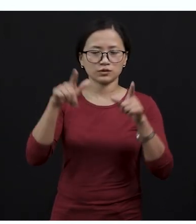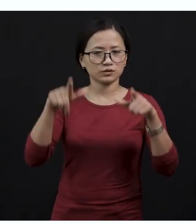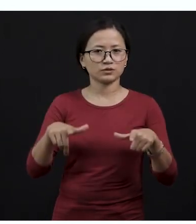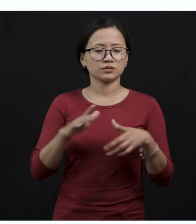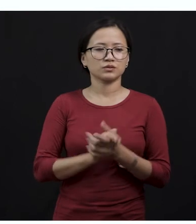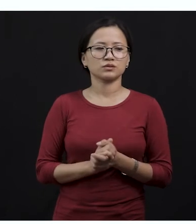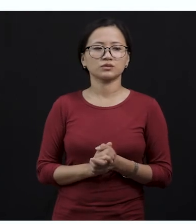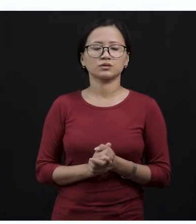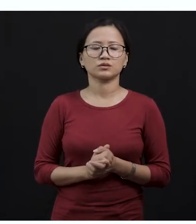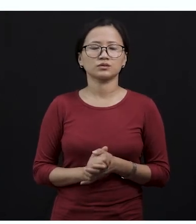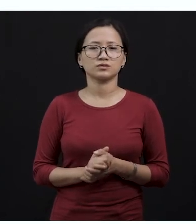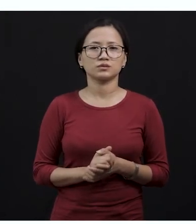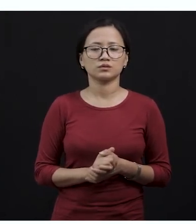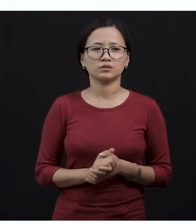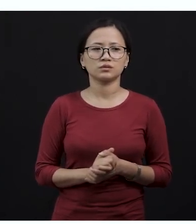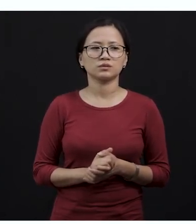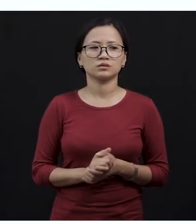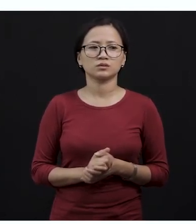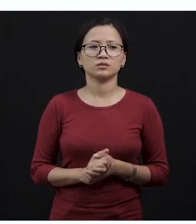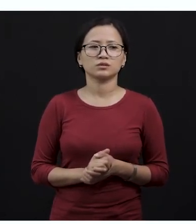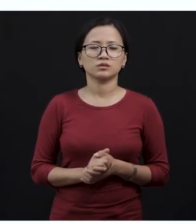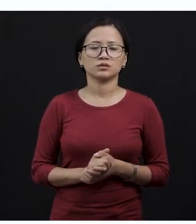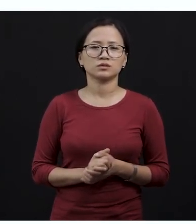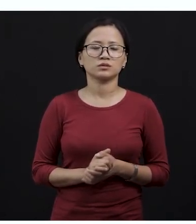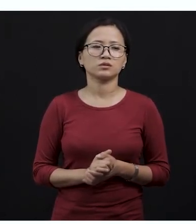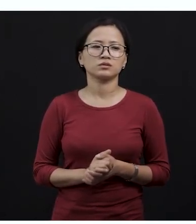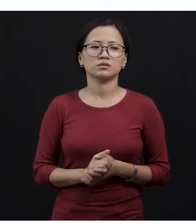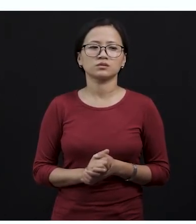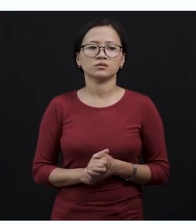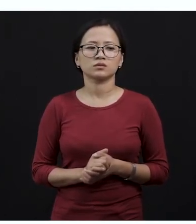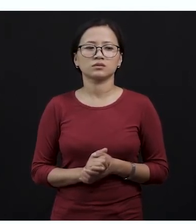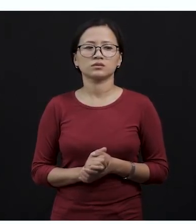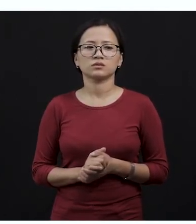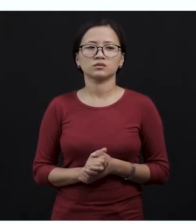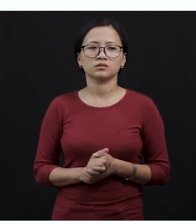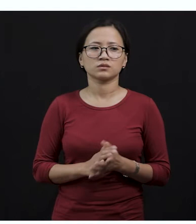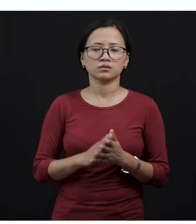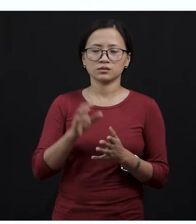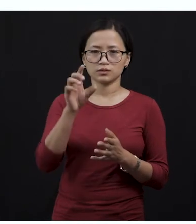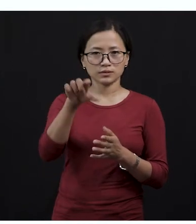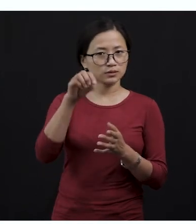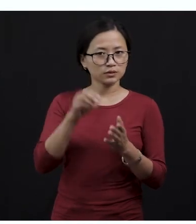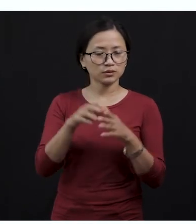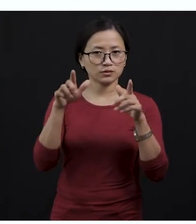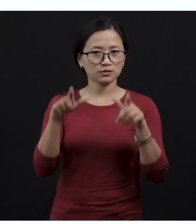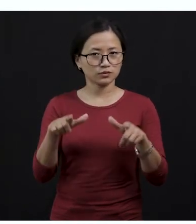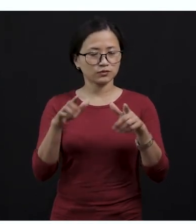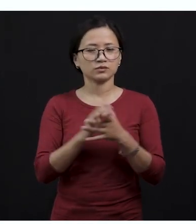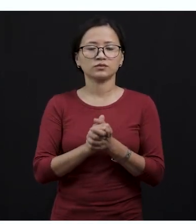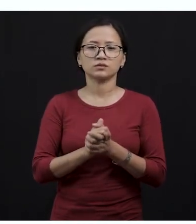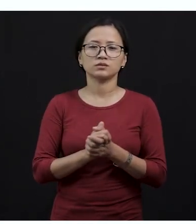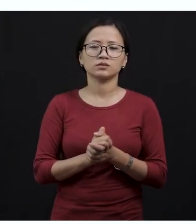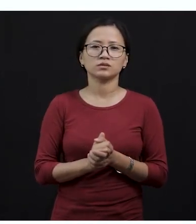amoeba, okay? So, and the amoeba is, getting food. See, an